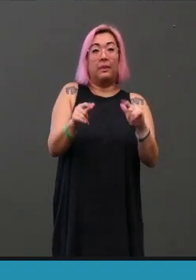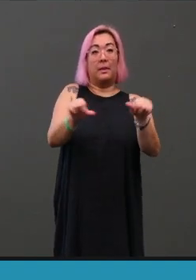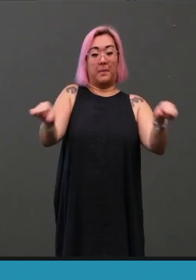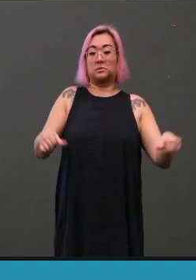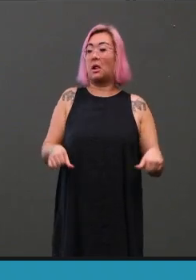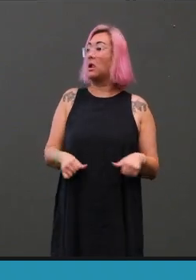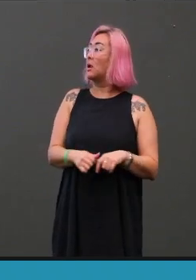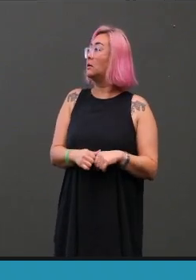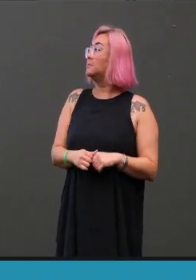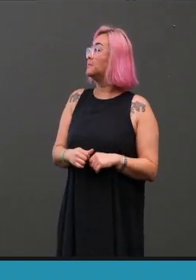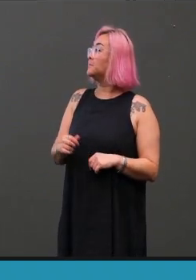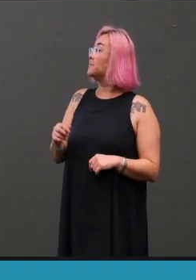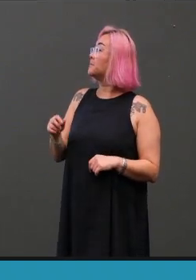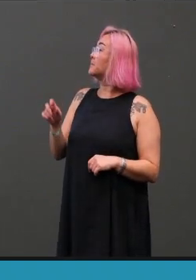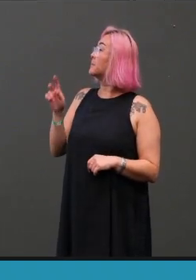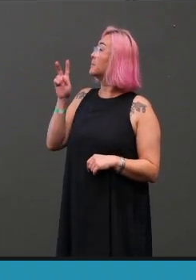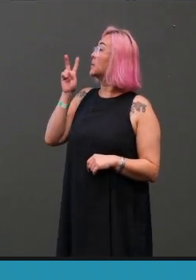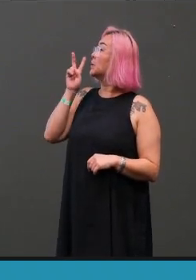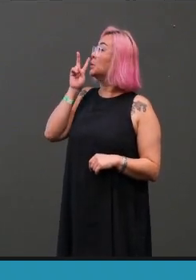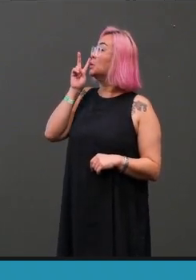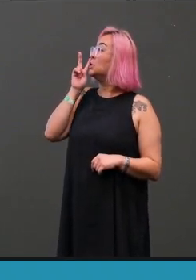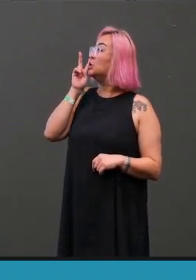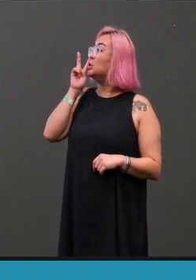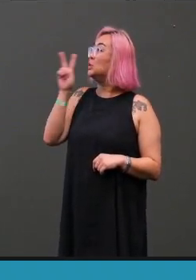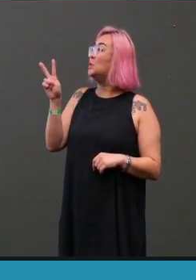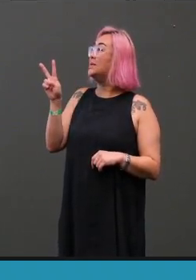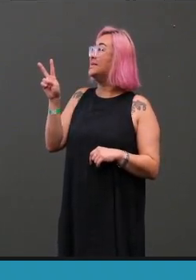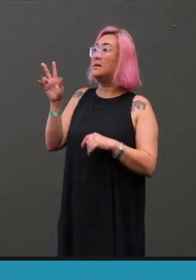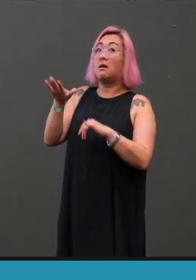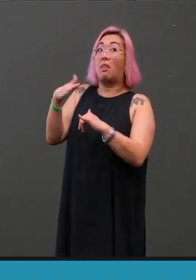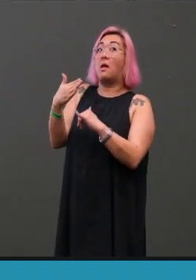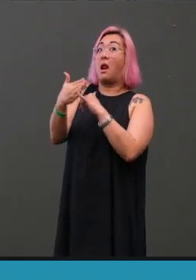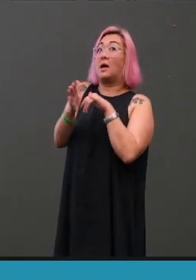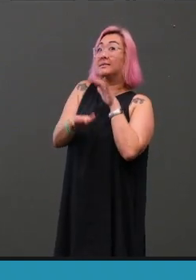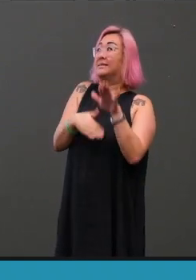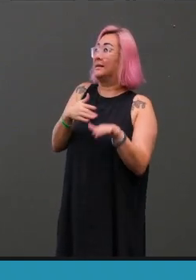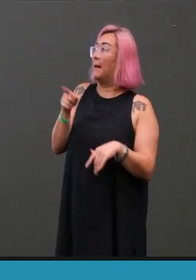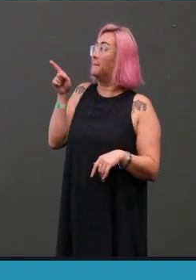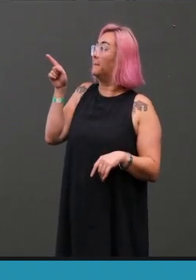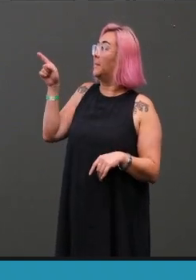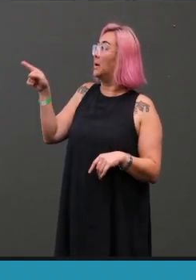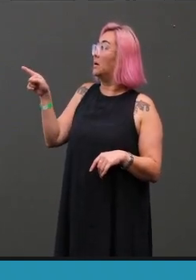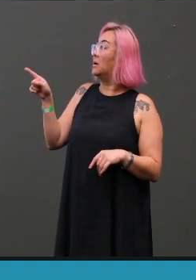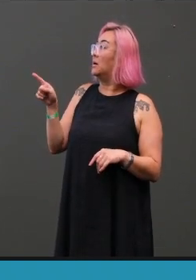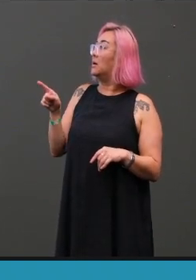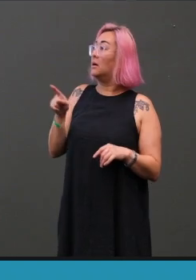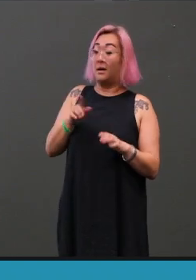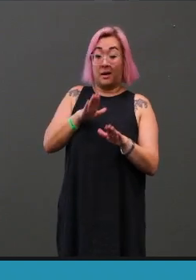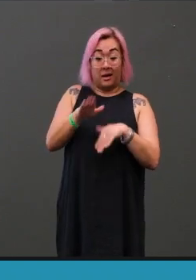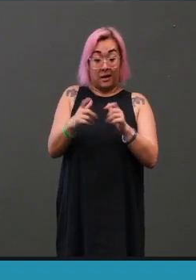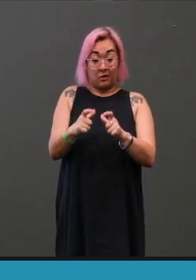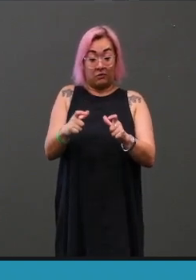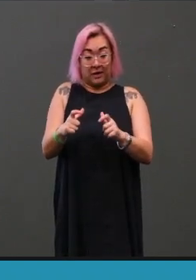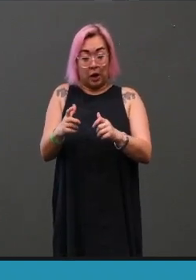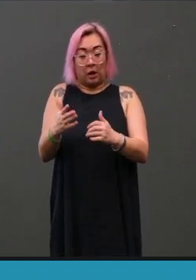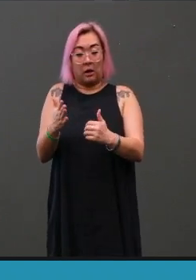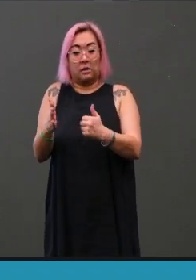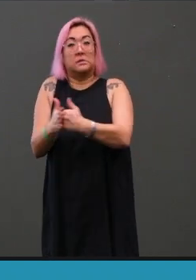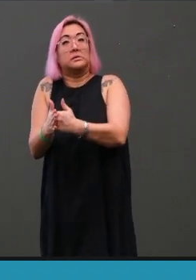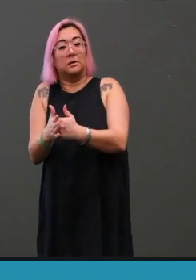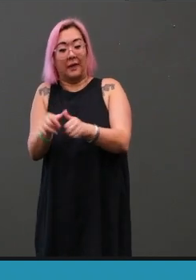right footstep she does at the edge of the puddle, the actual ripple doesn't actually render outside the puddle.